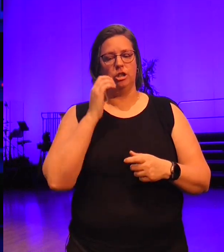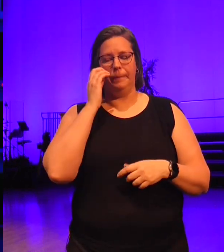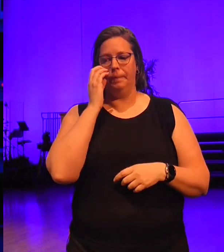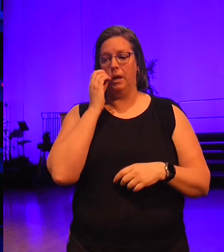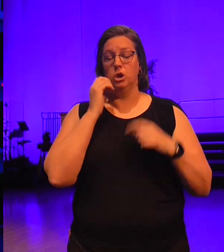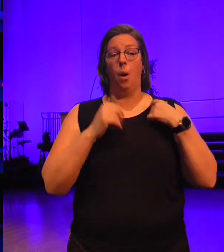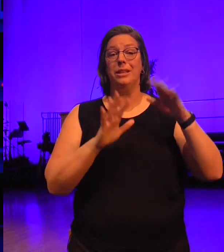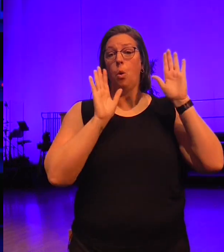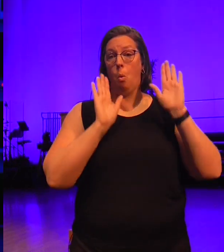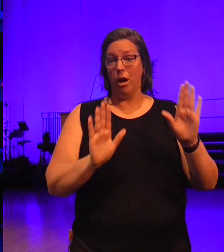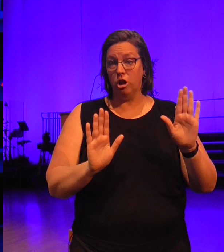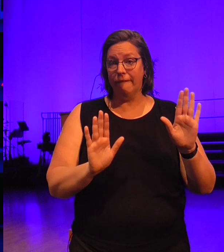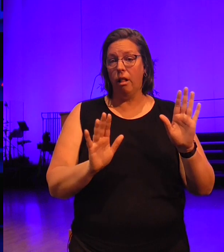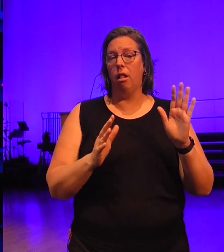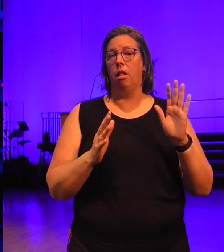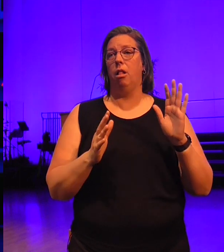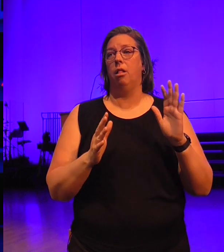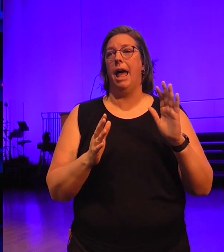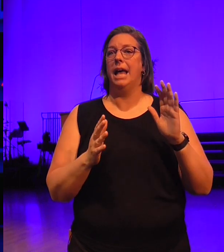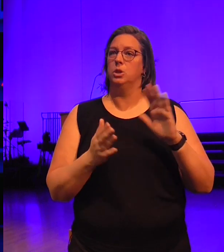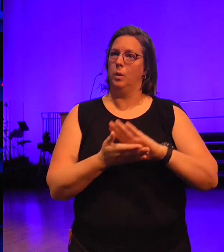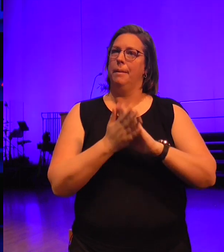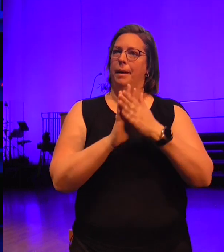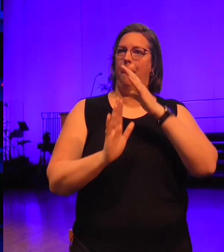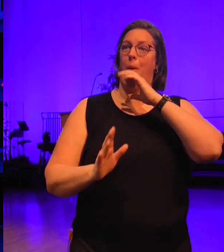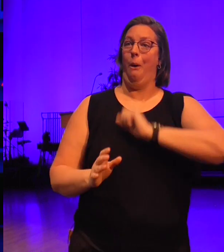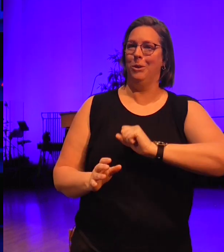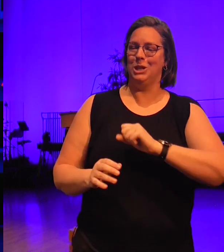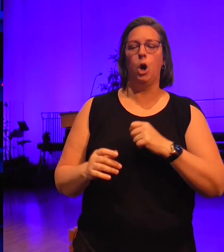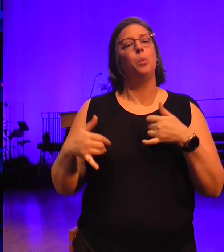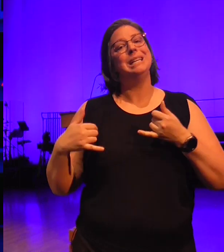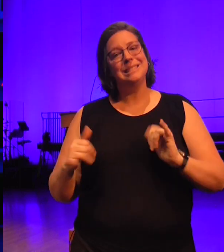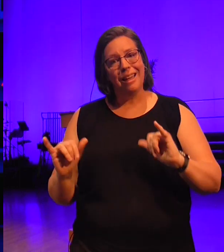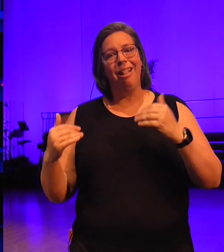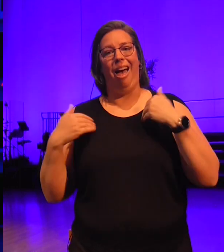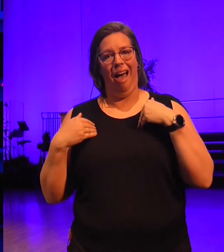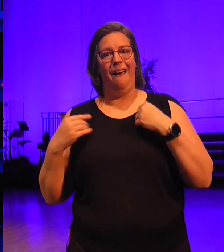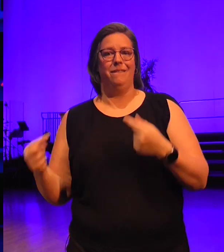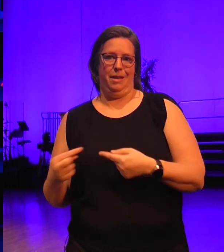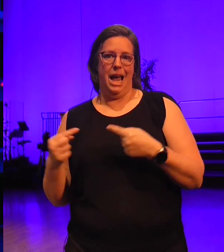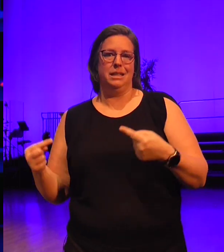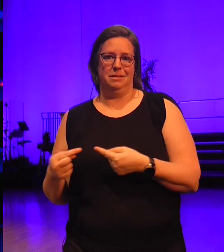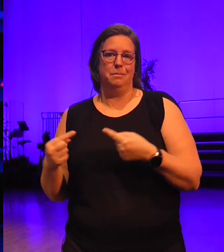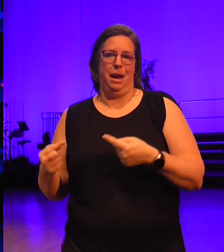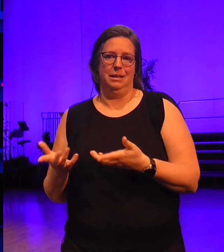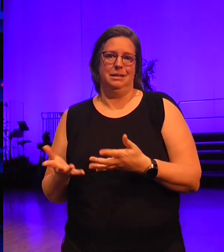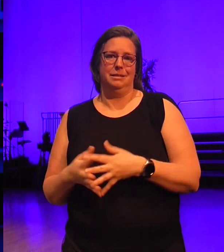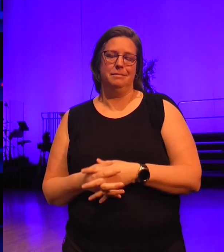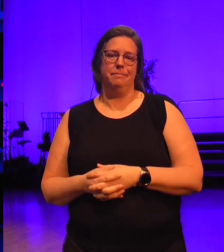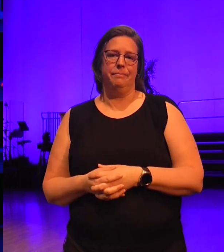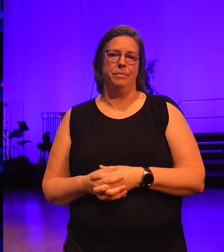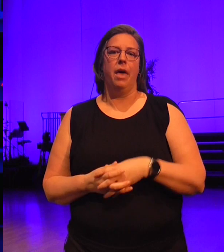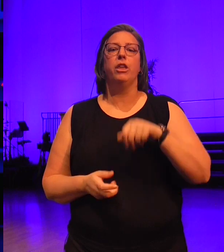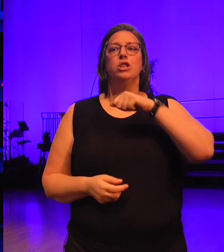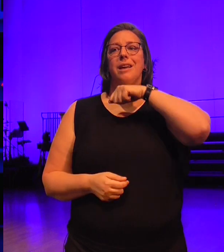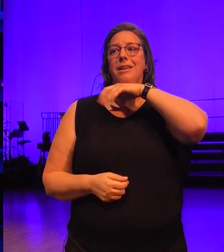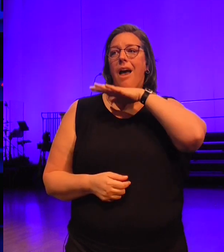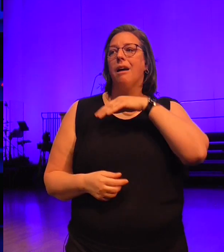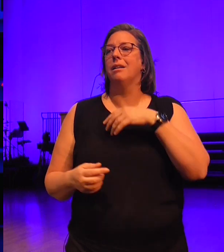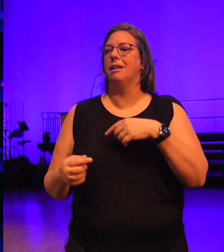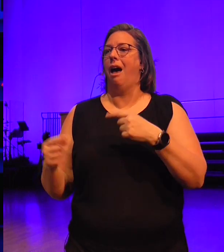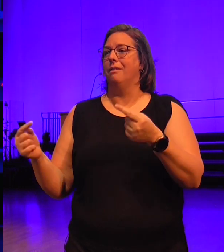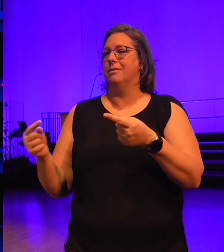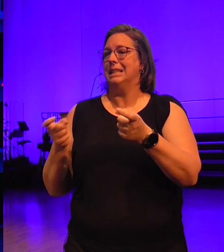as it is to grow older, there are still those aches and pains that come with that. There's the yuck of dealing at times